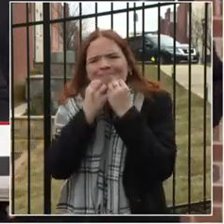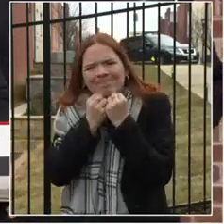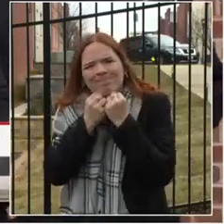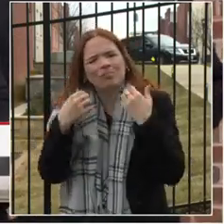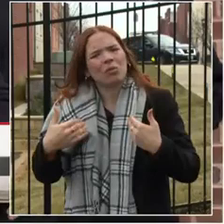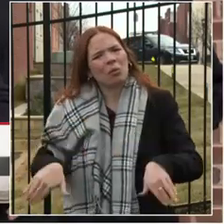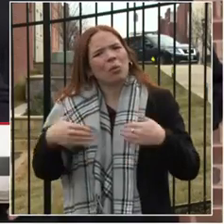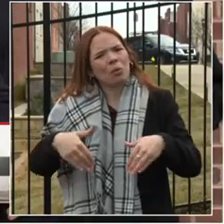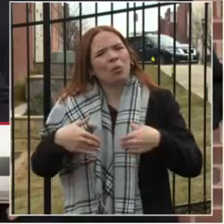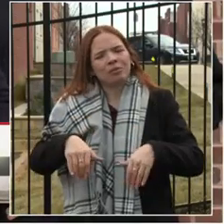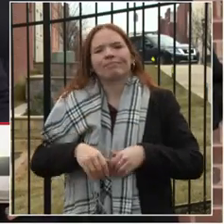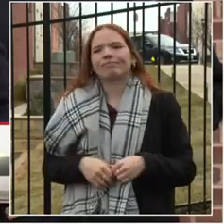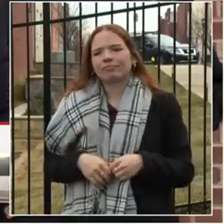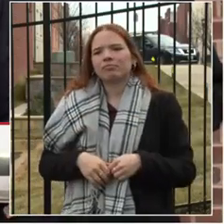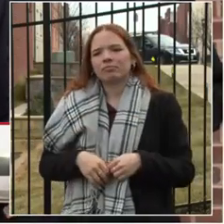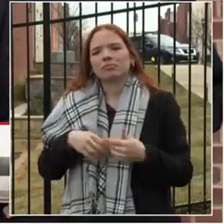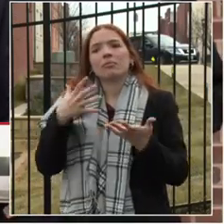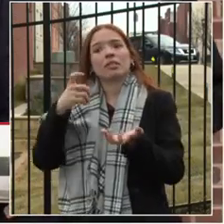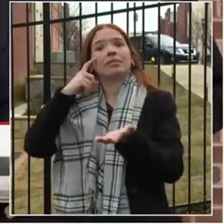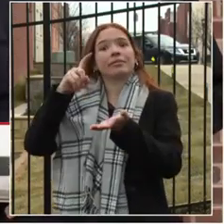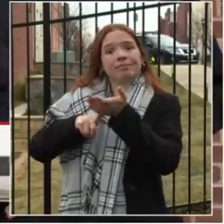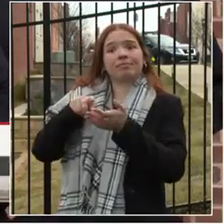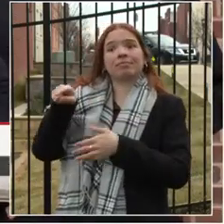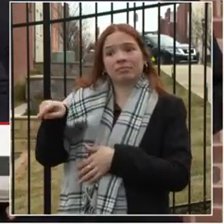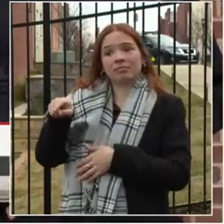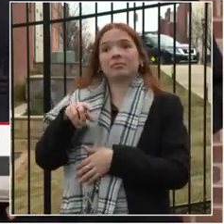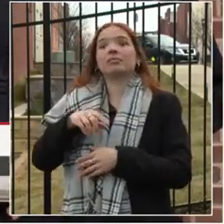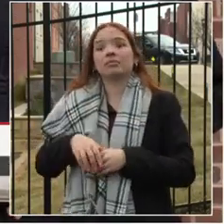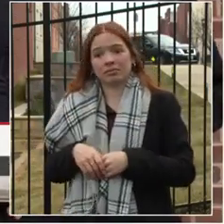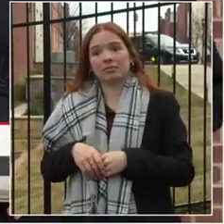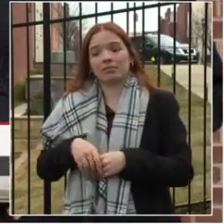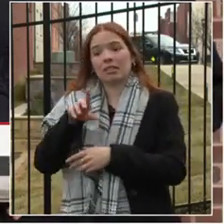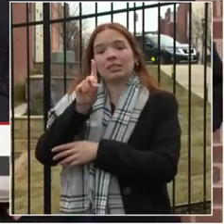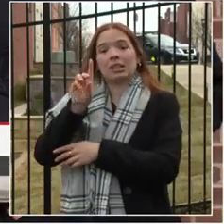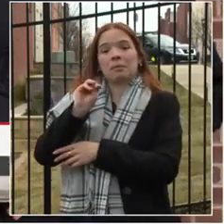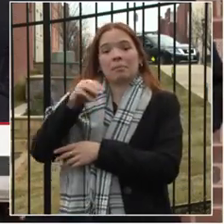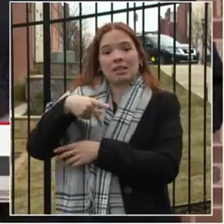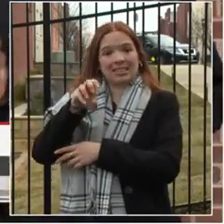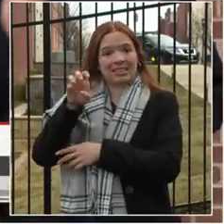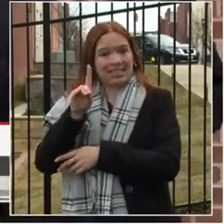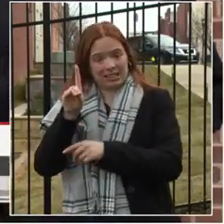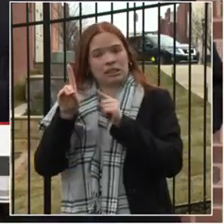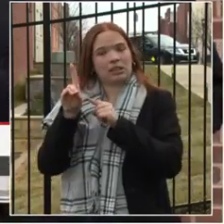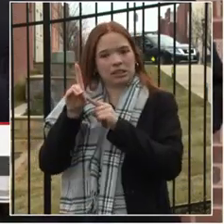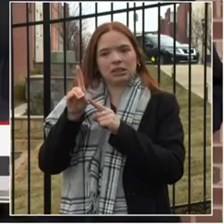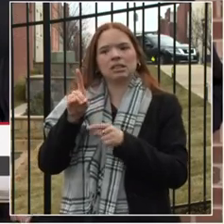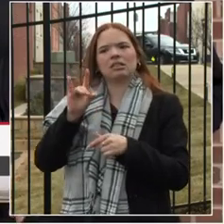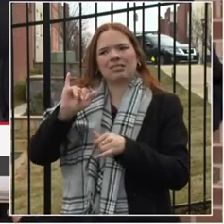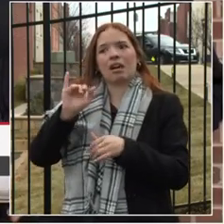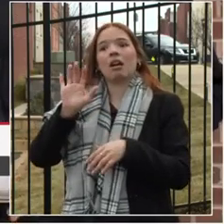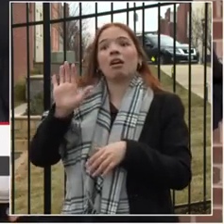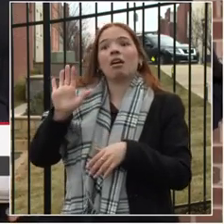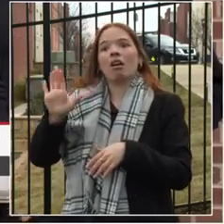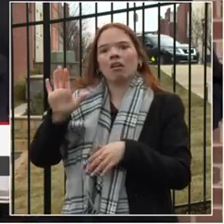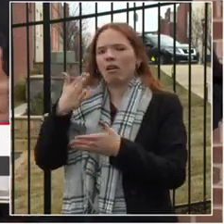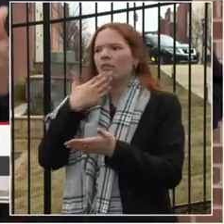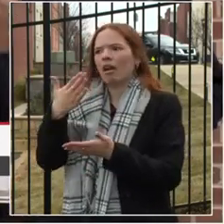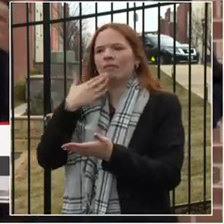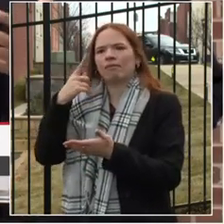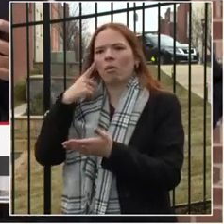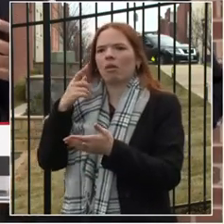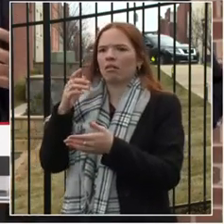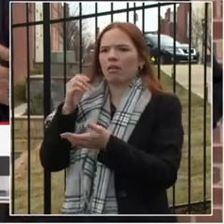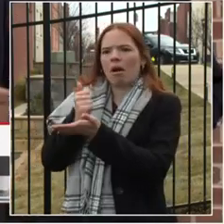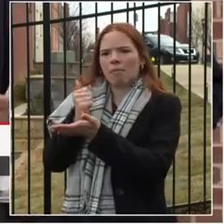partners at DMPED as well as Councilmember McDuffie and the work that he has done on the economic development front. And so here's